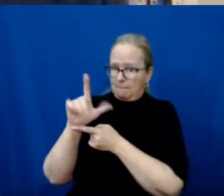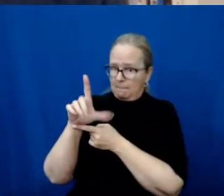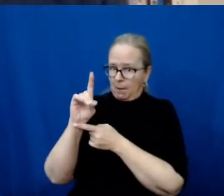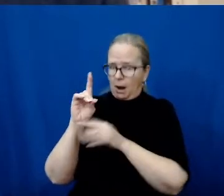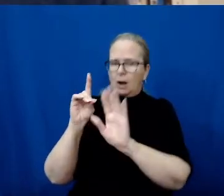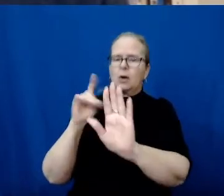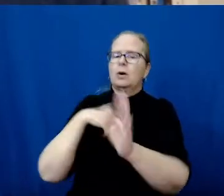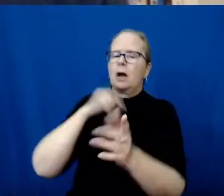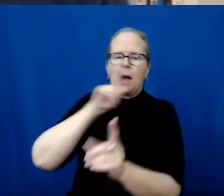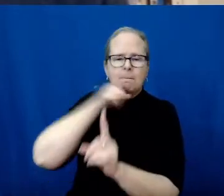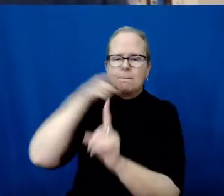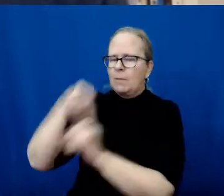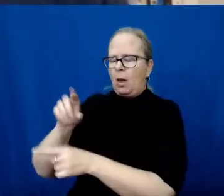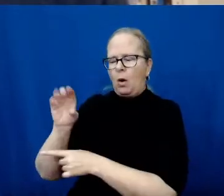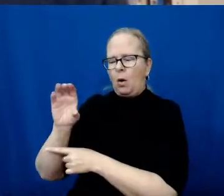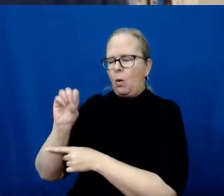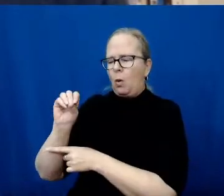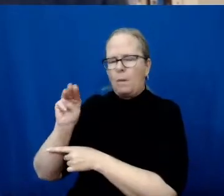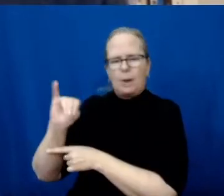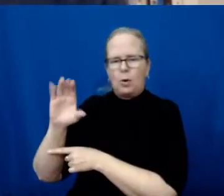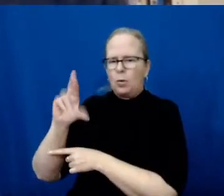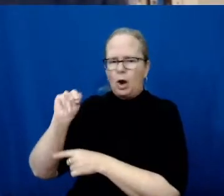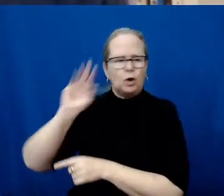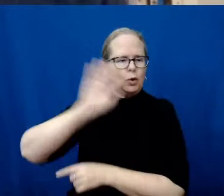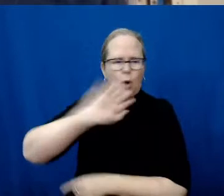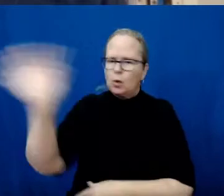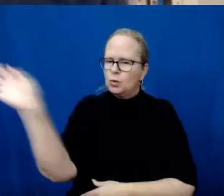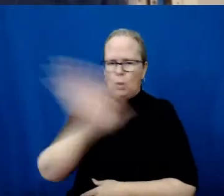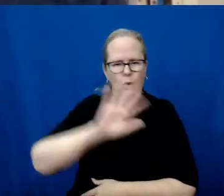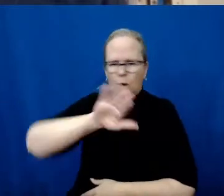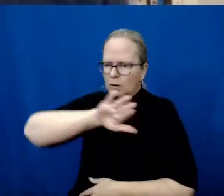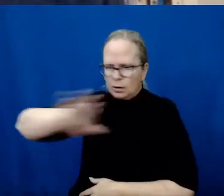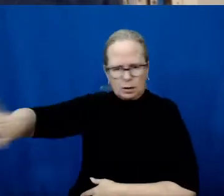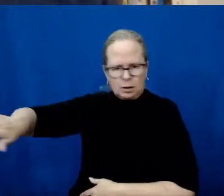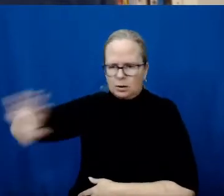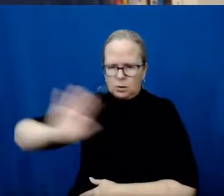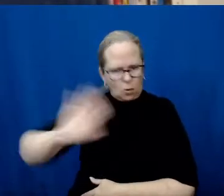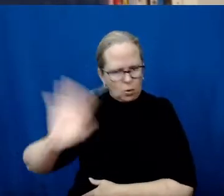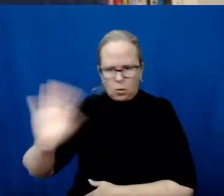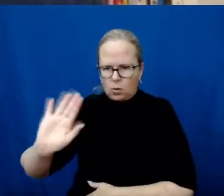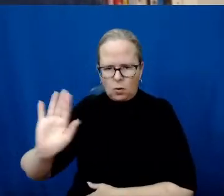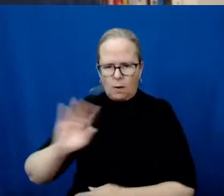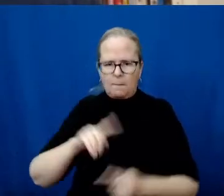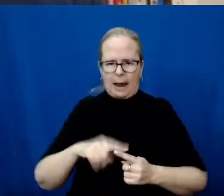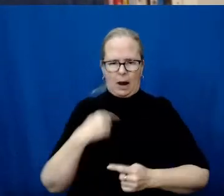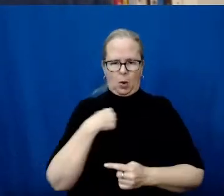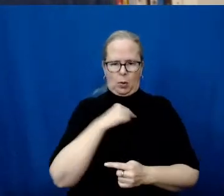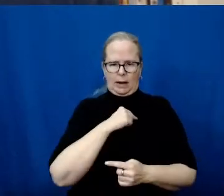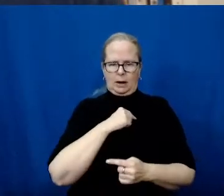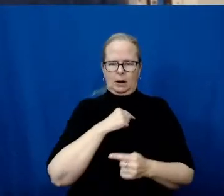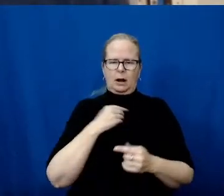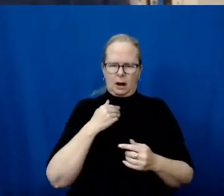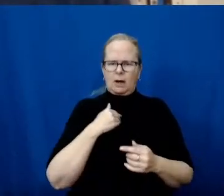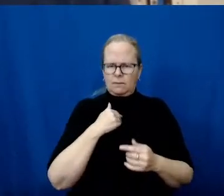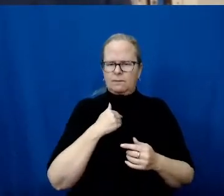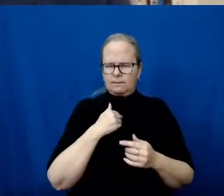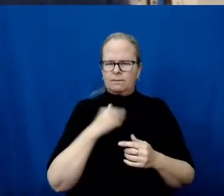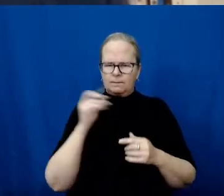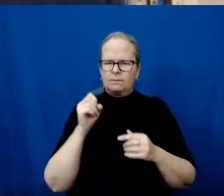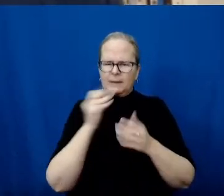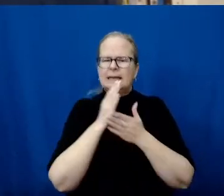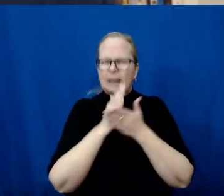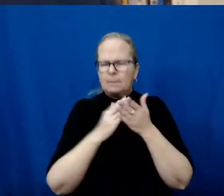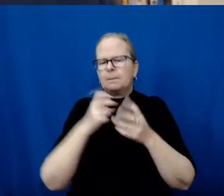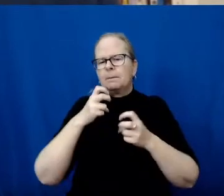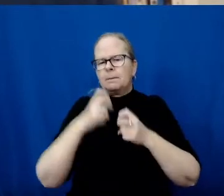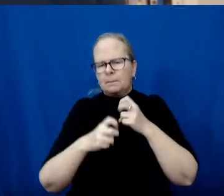have huge problems, but yeah, explaining the reality of what is likely, how the course is likely